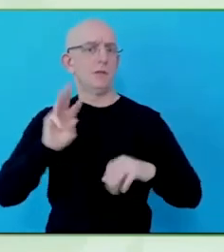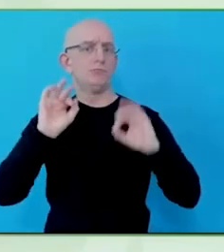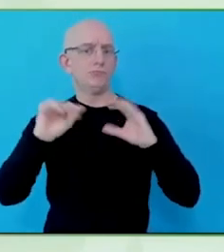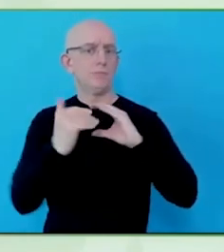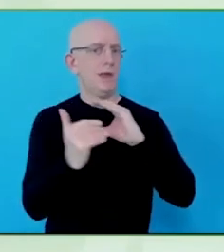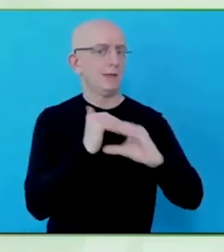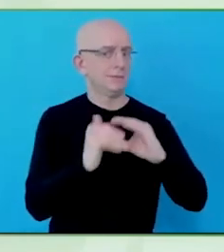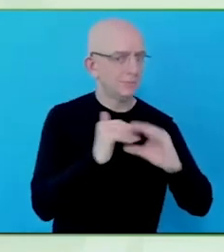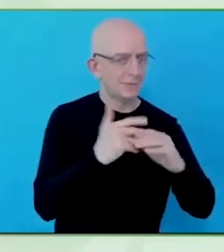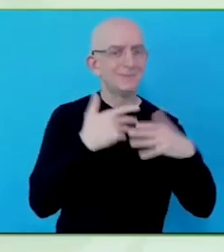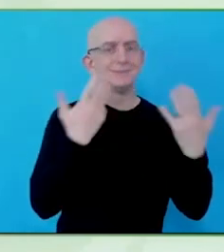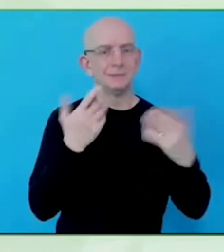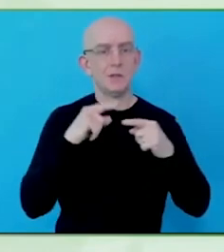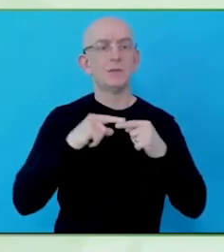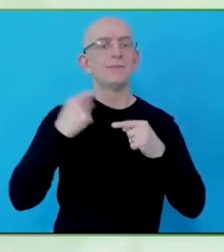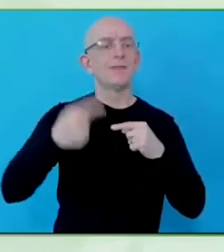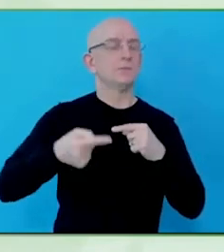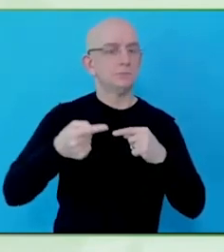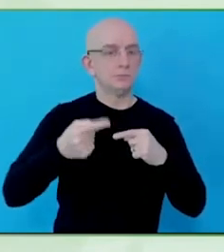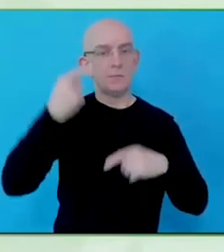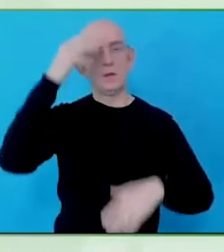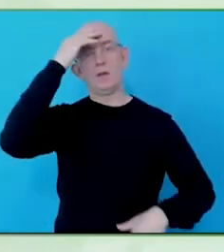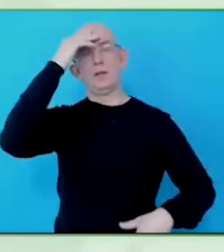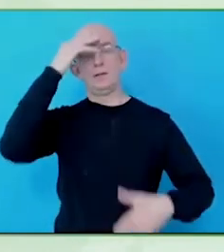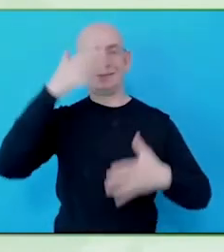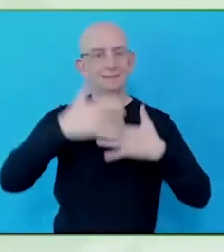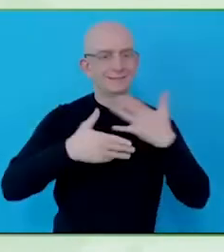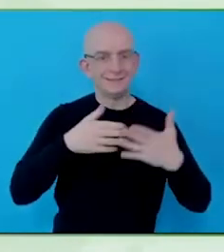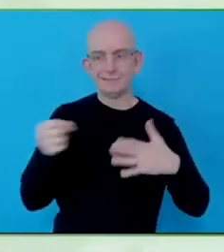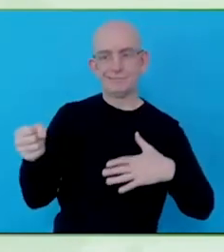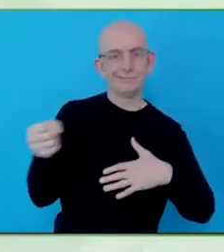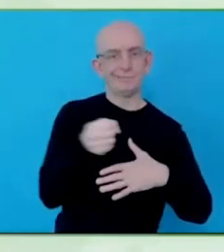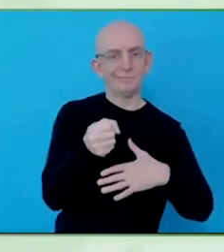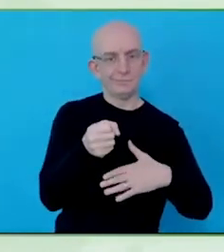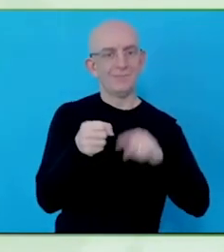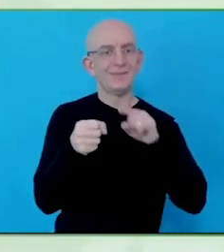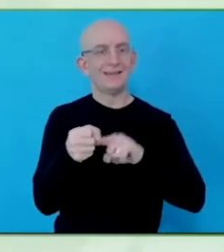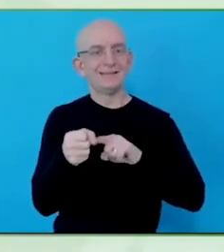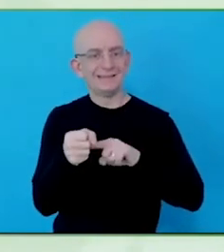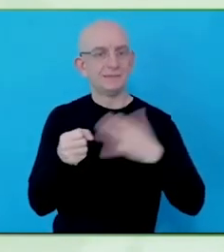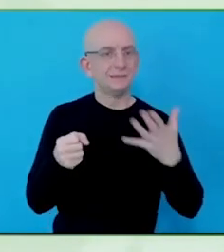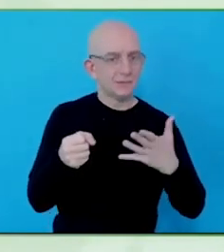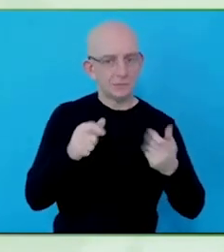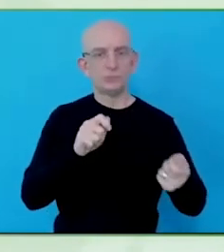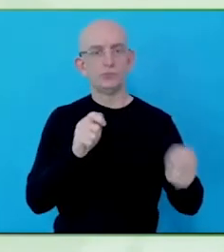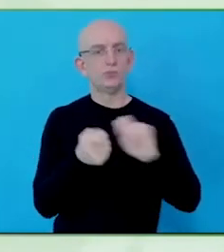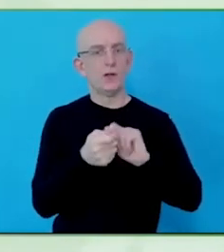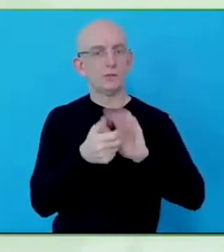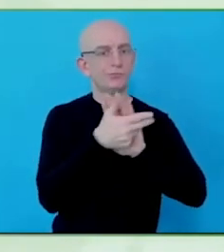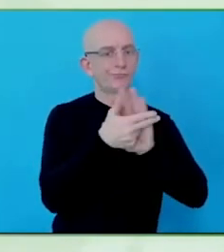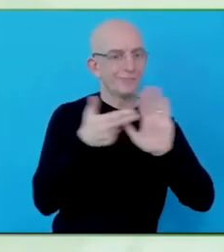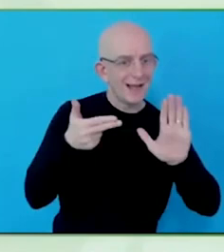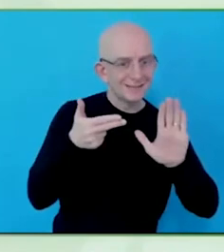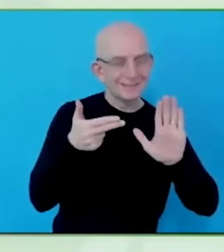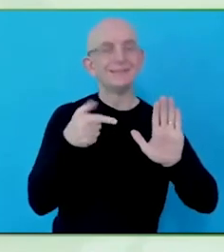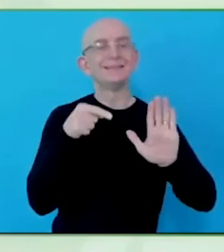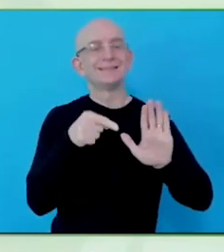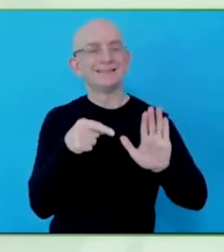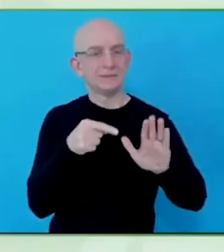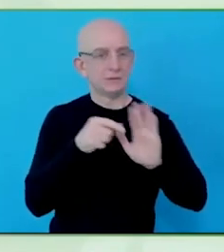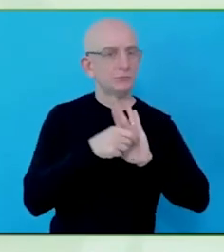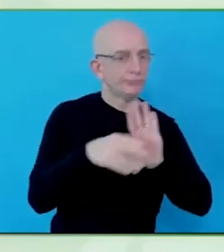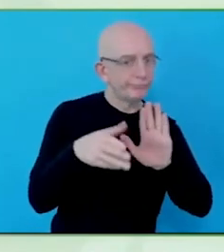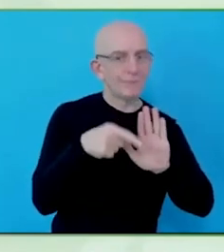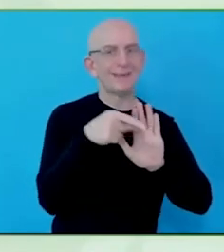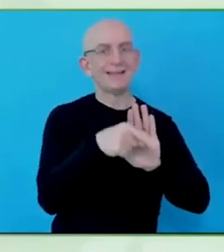So in this game of whack-a-mole, you really need a leadership that's able to bring a proper partner